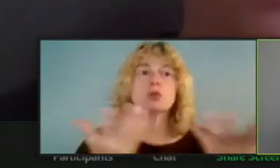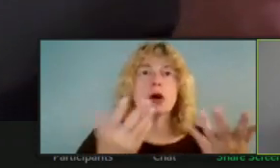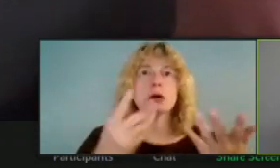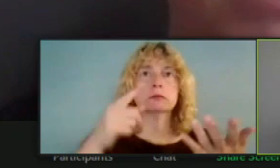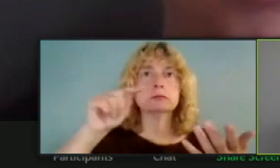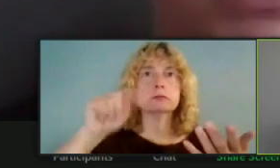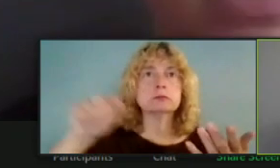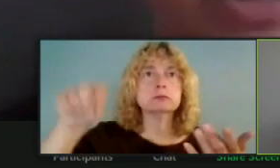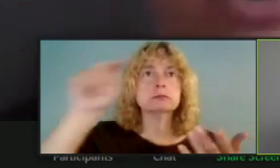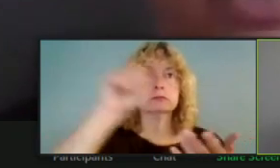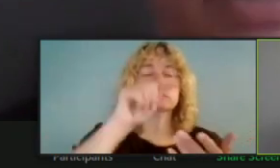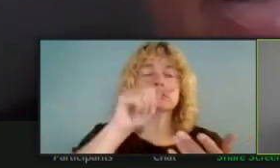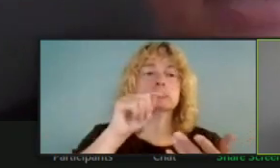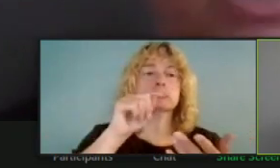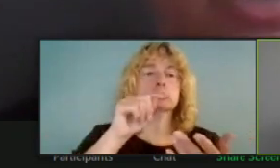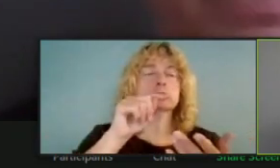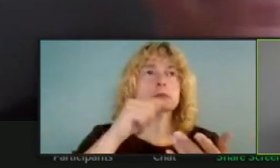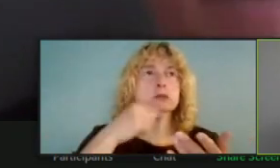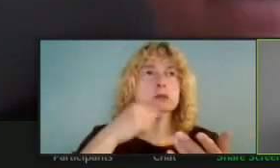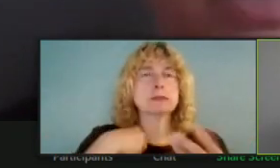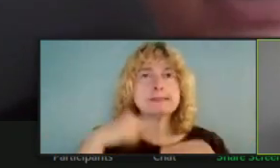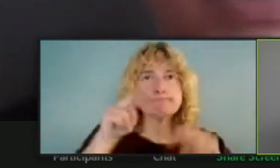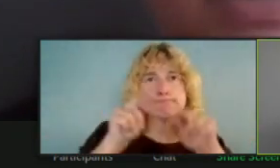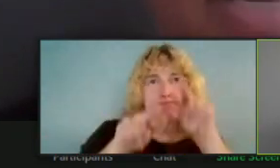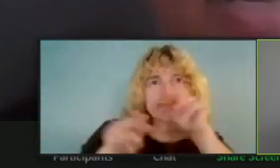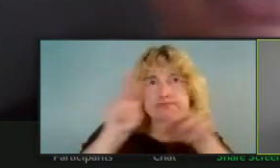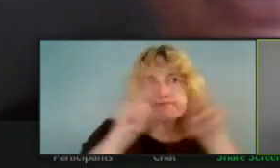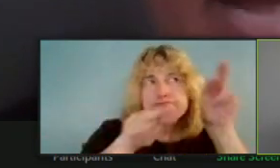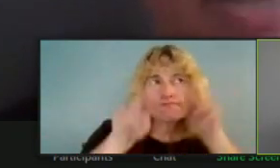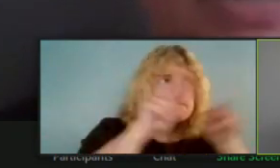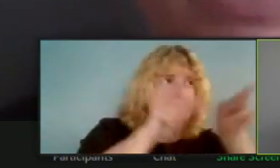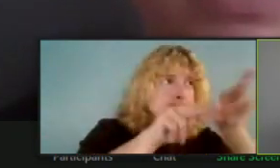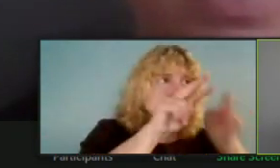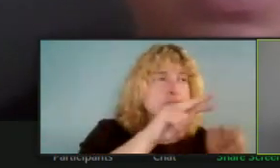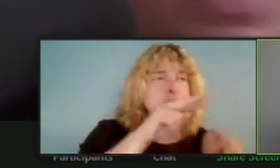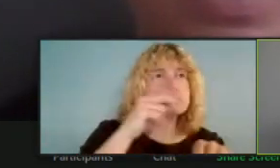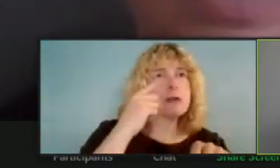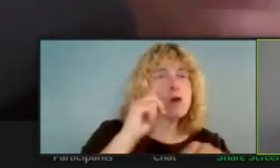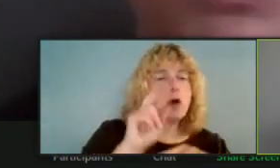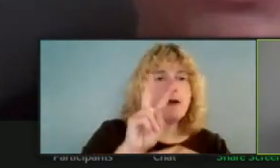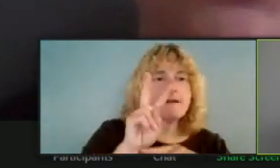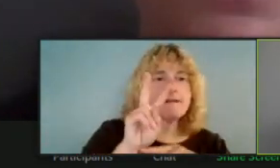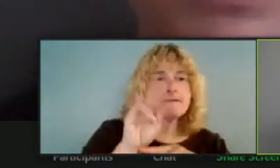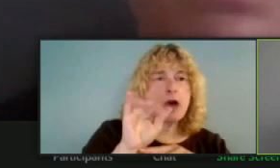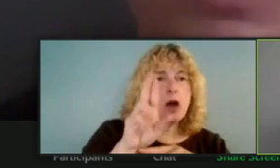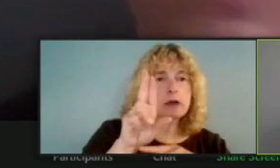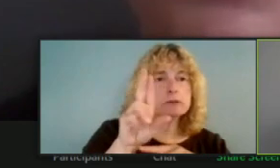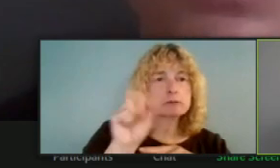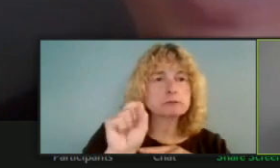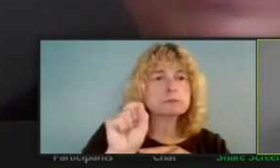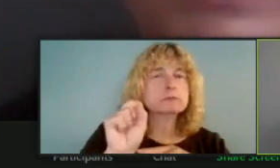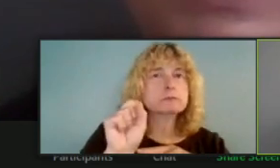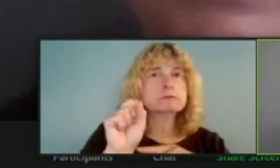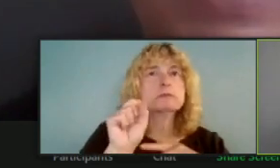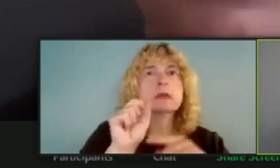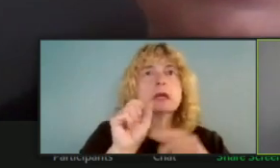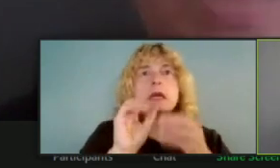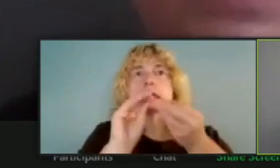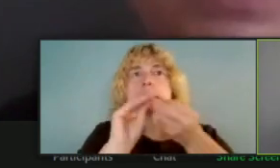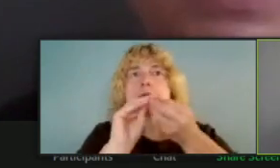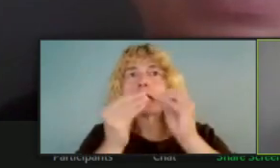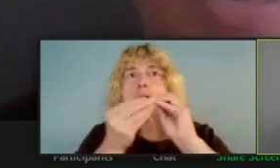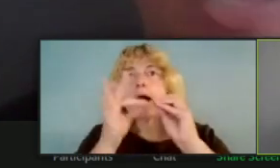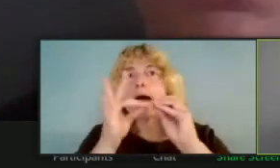public health metrics that we look at in terms of virus status. So the number of new cases